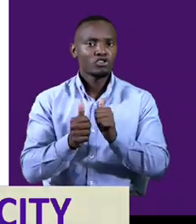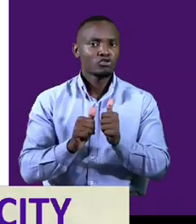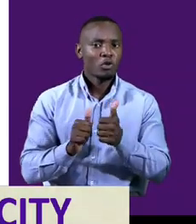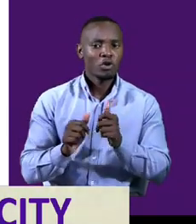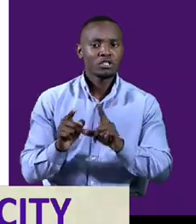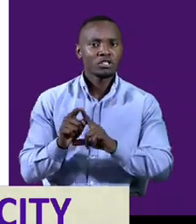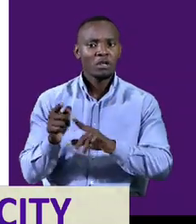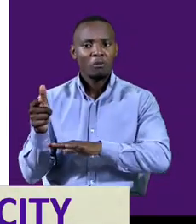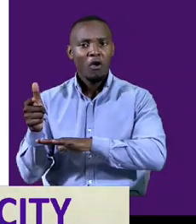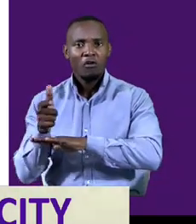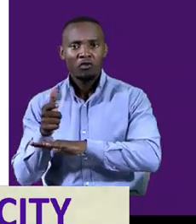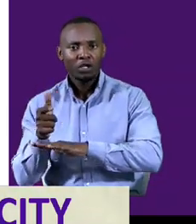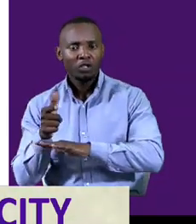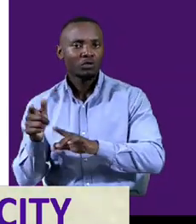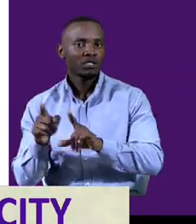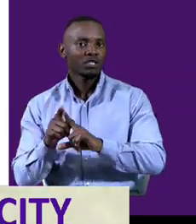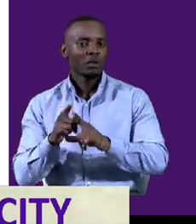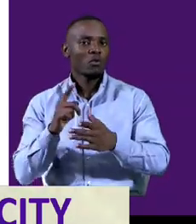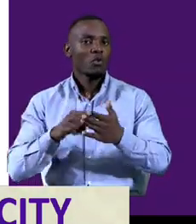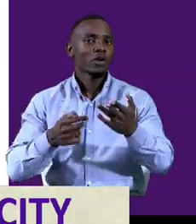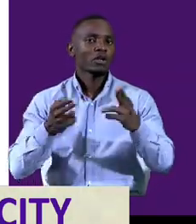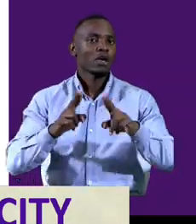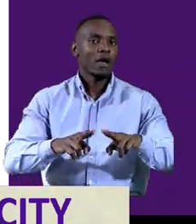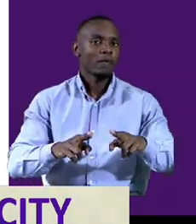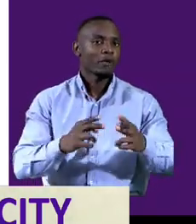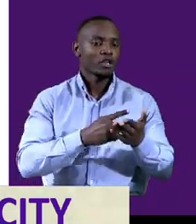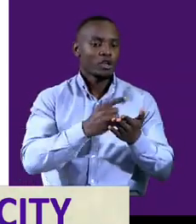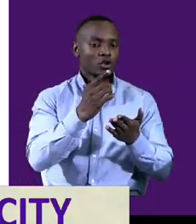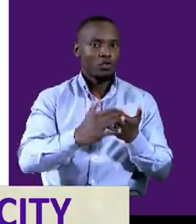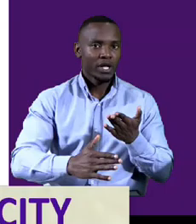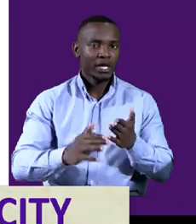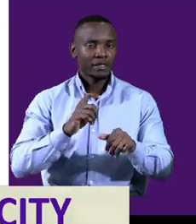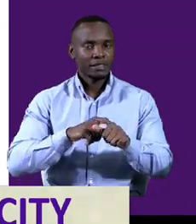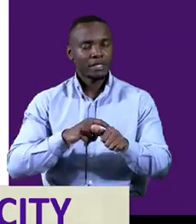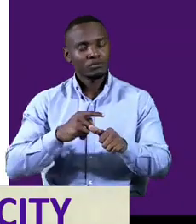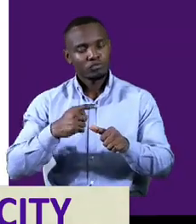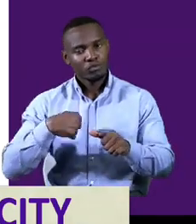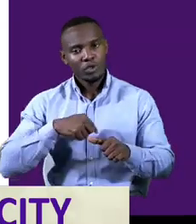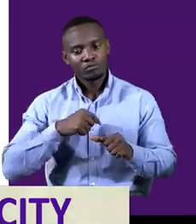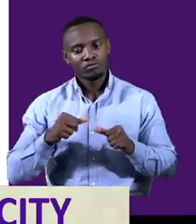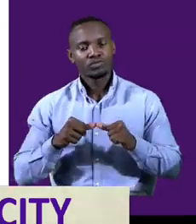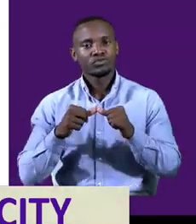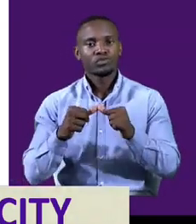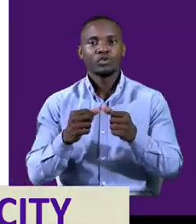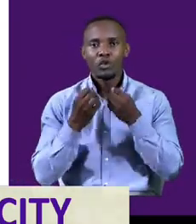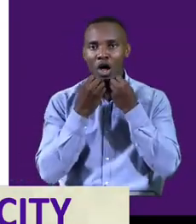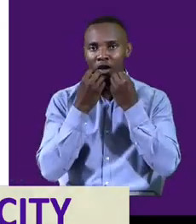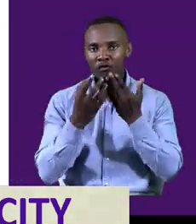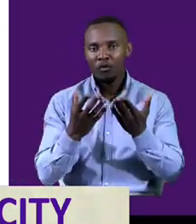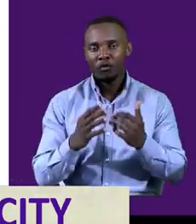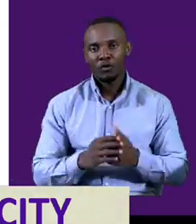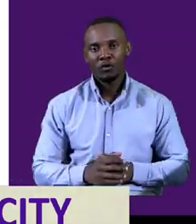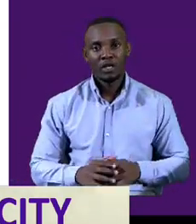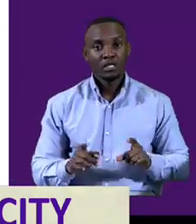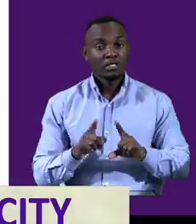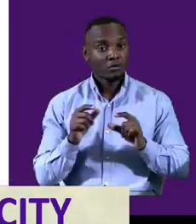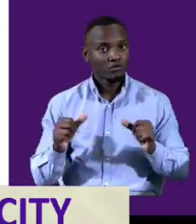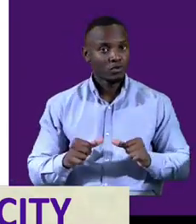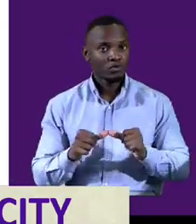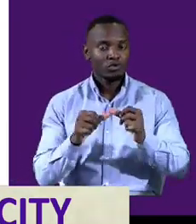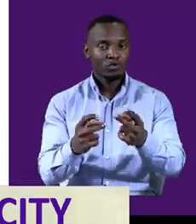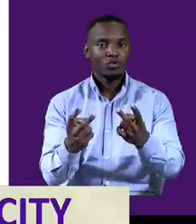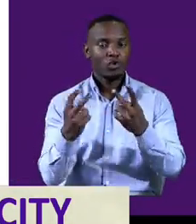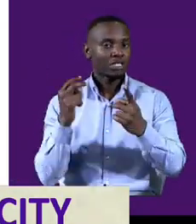and sports news over the weekend as we continue to be updated in this show. Stay tuned till we